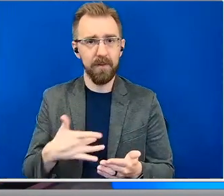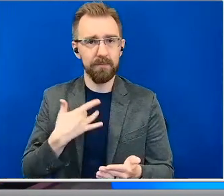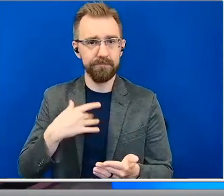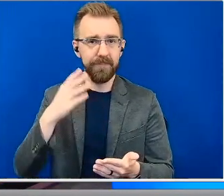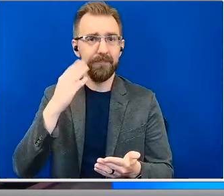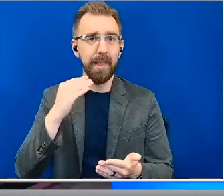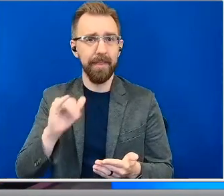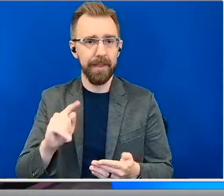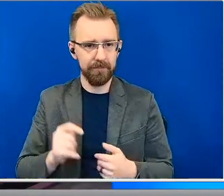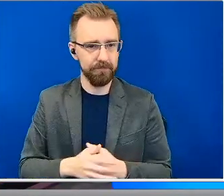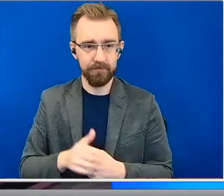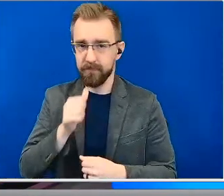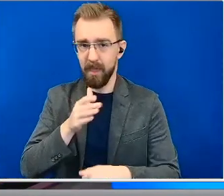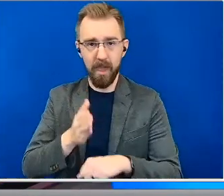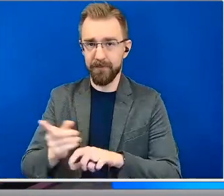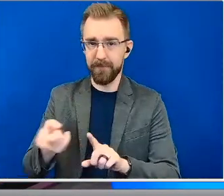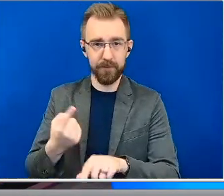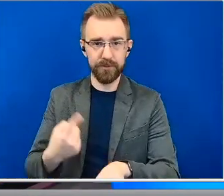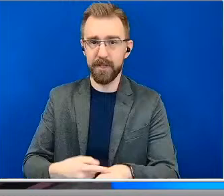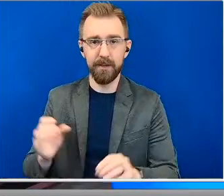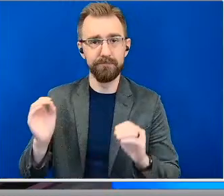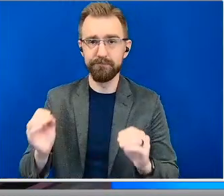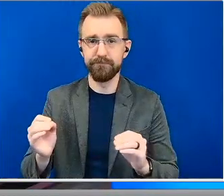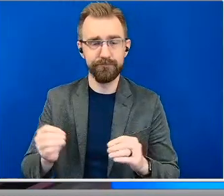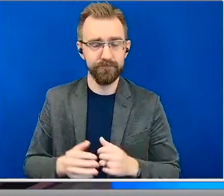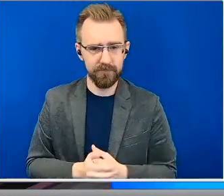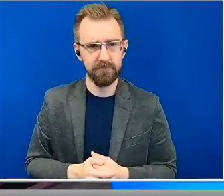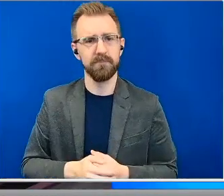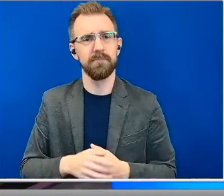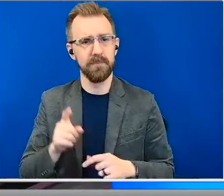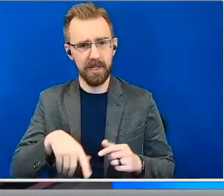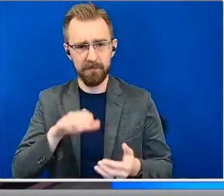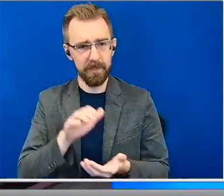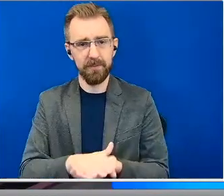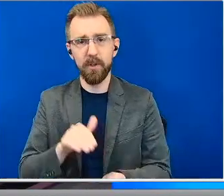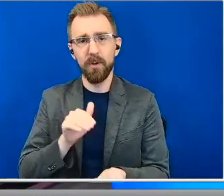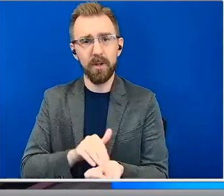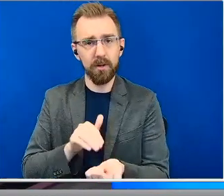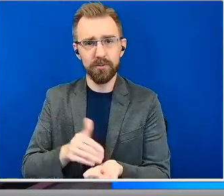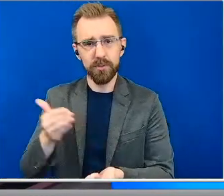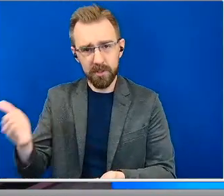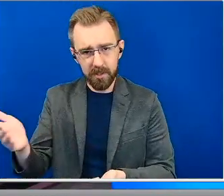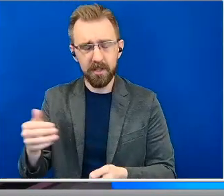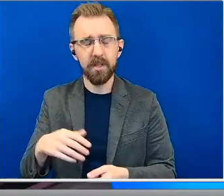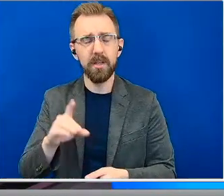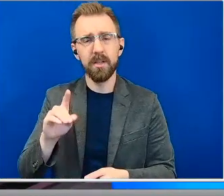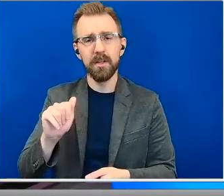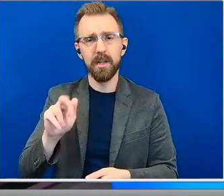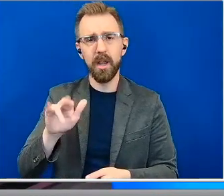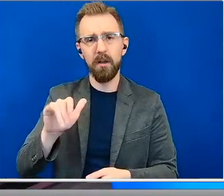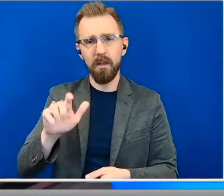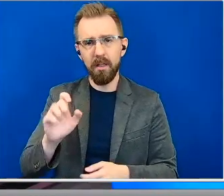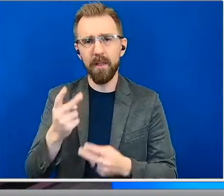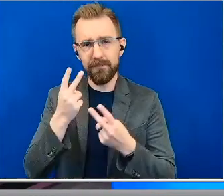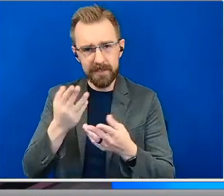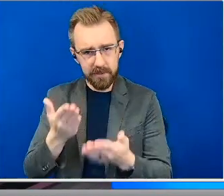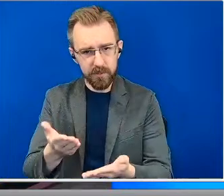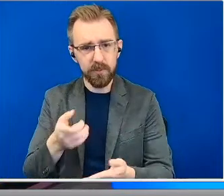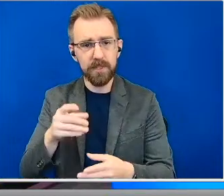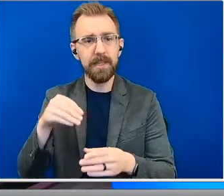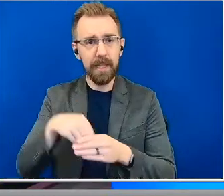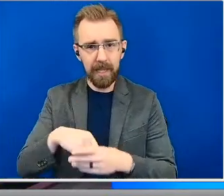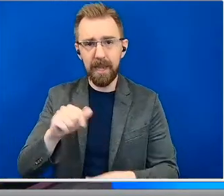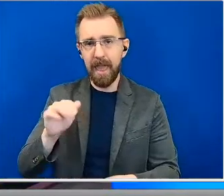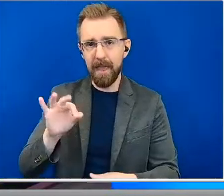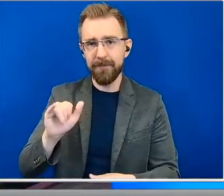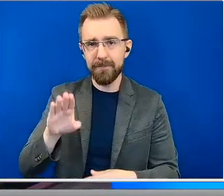time. Unbelievable. So, Dr. Yarlagadda, Daryle saw you. He was in Afib, but he just happened to be there